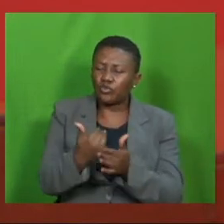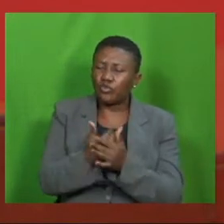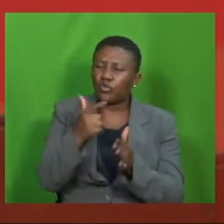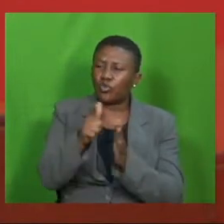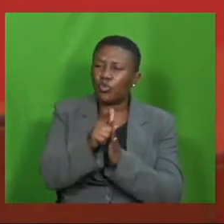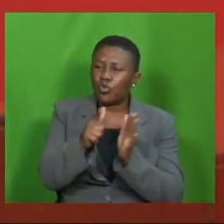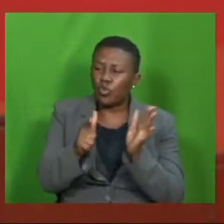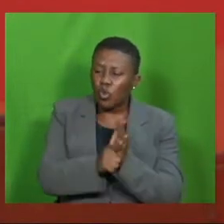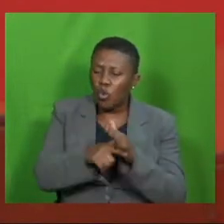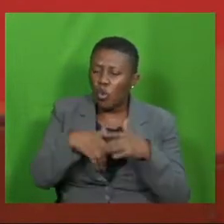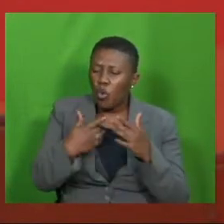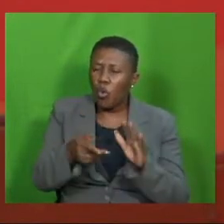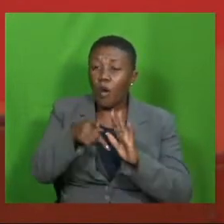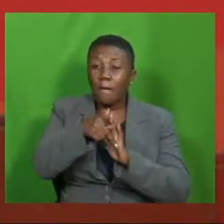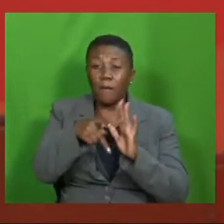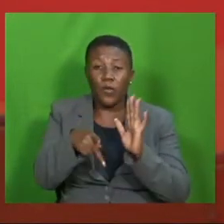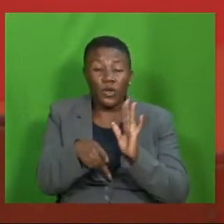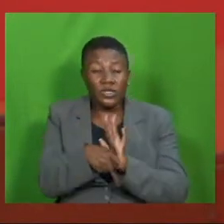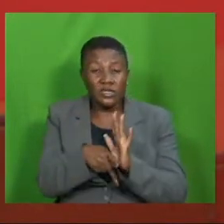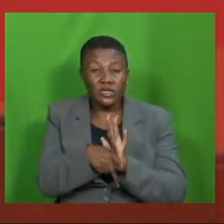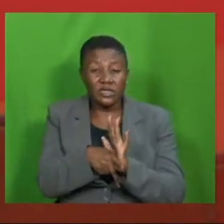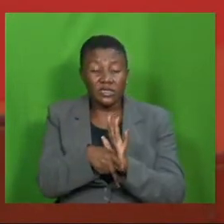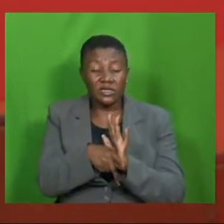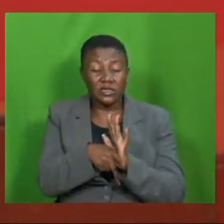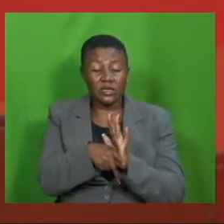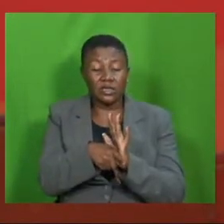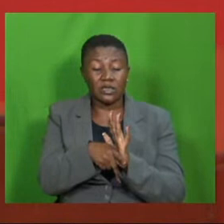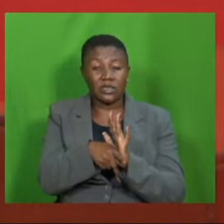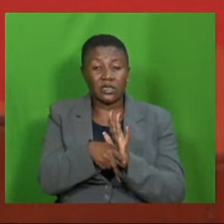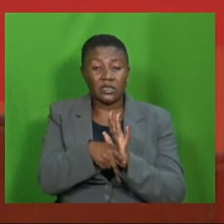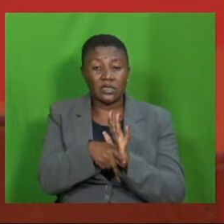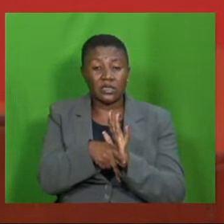legislation or policies on the